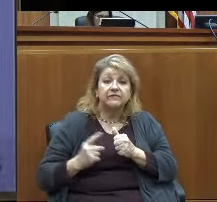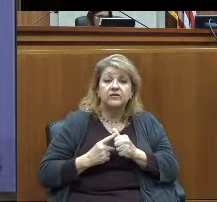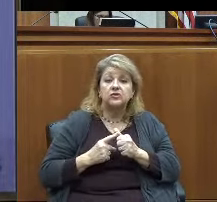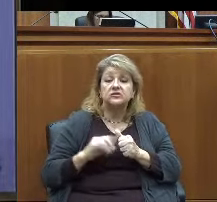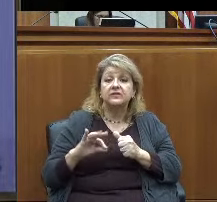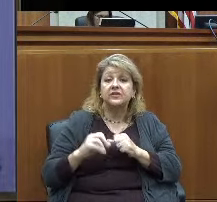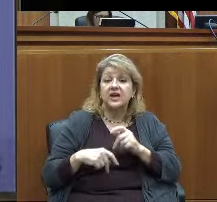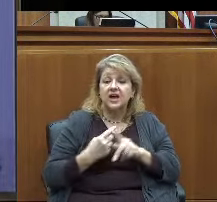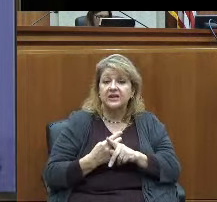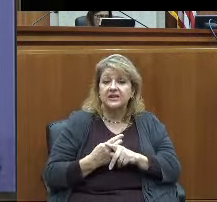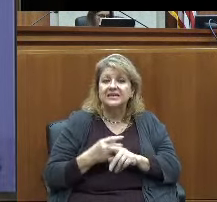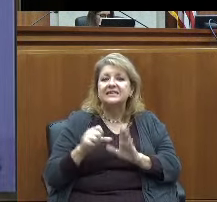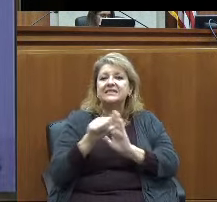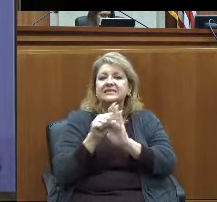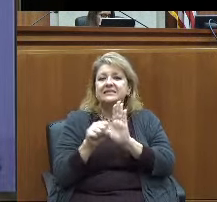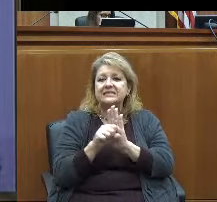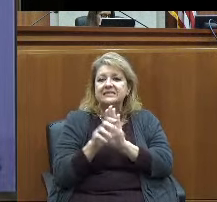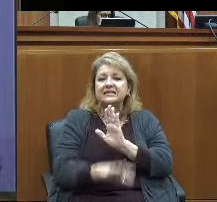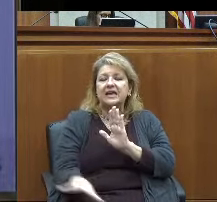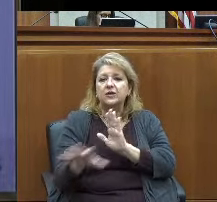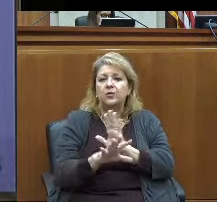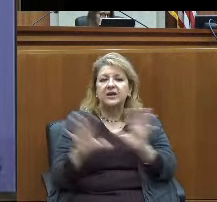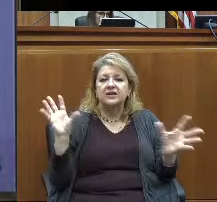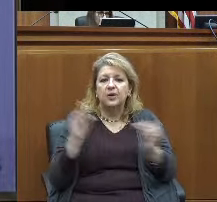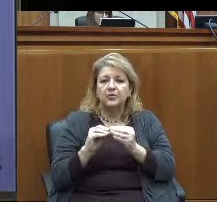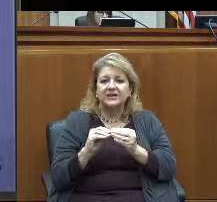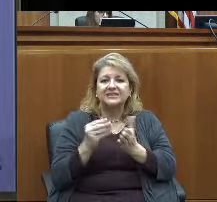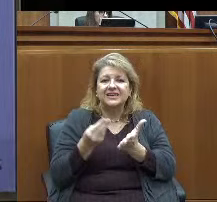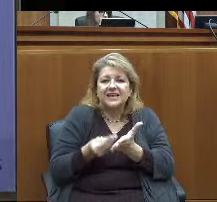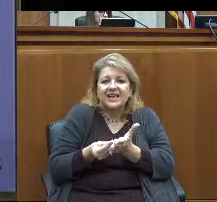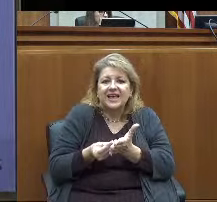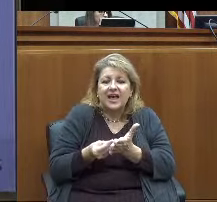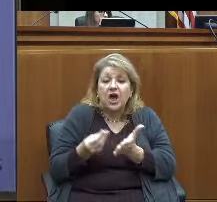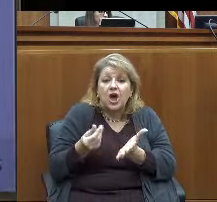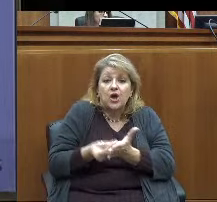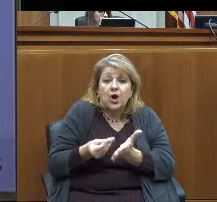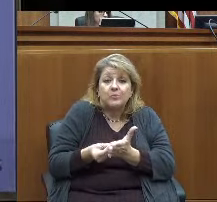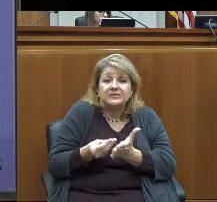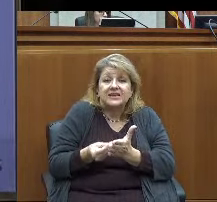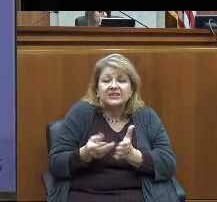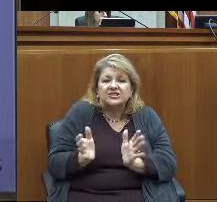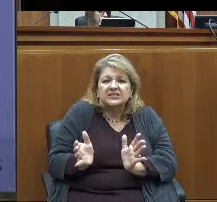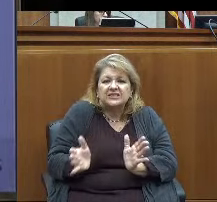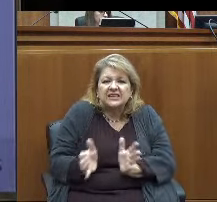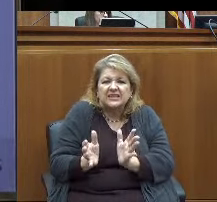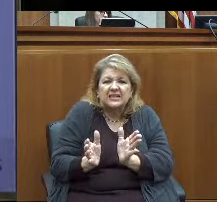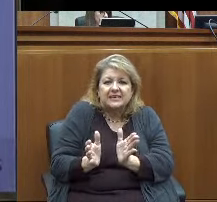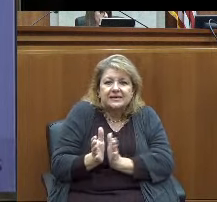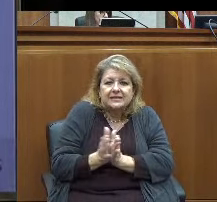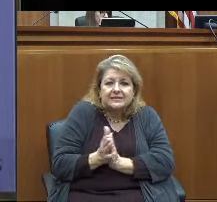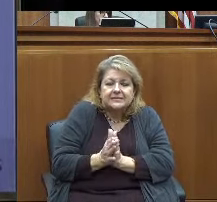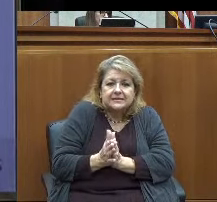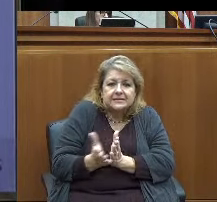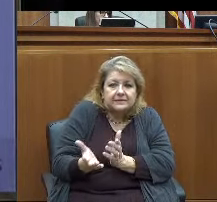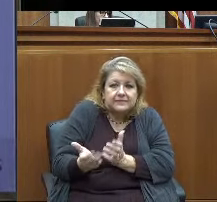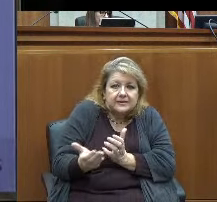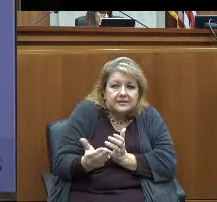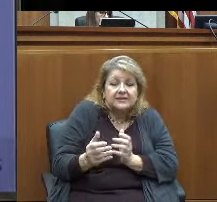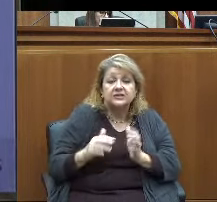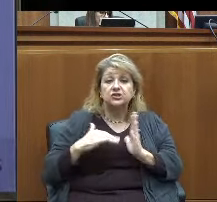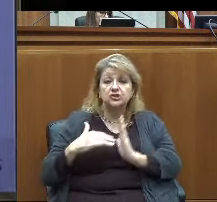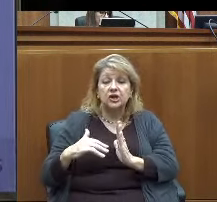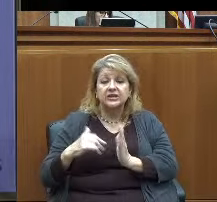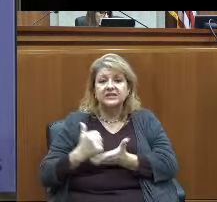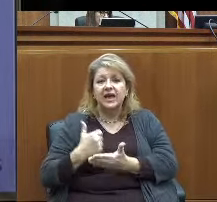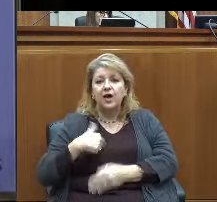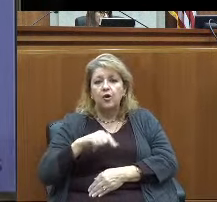kind statewide comprehensive compensation and incentive study that will help us understand what this looks like across Louisiana